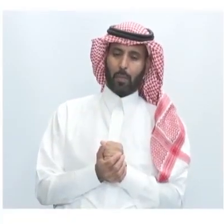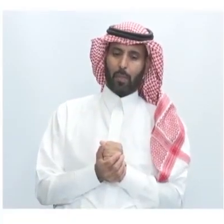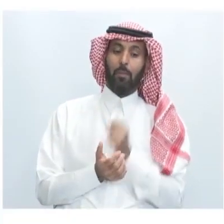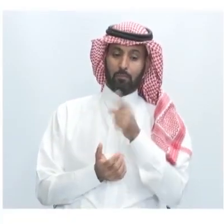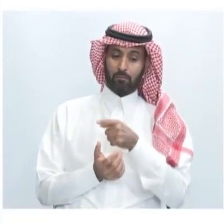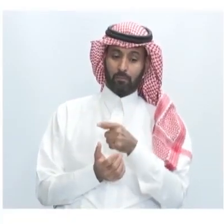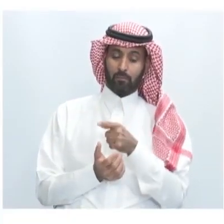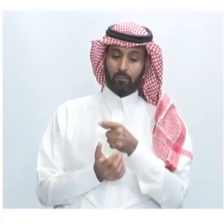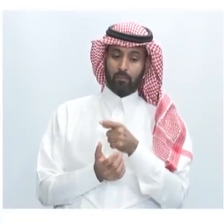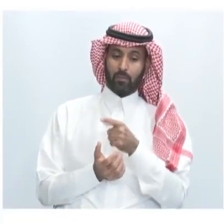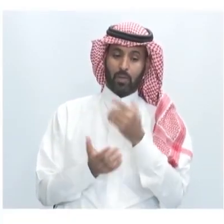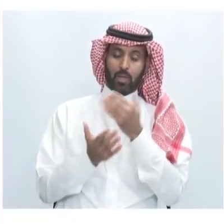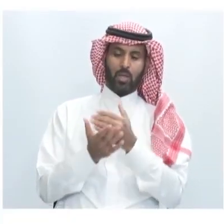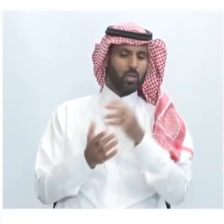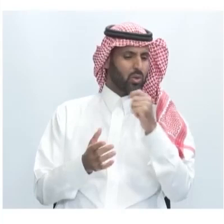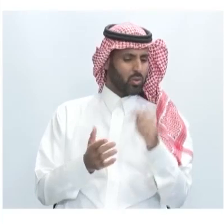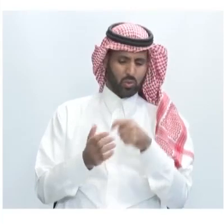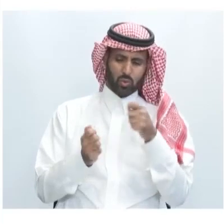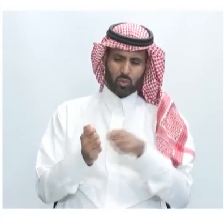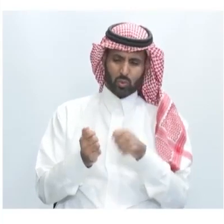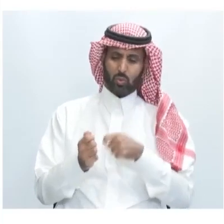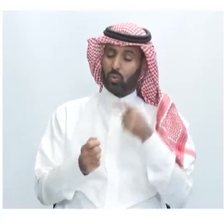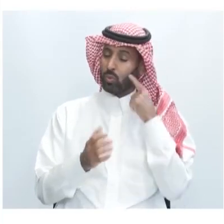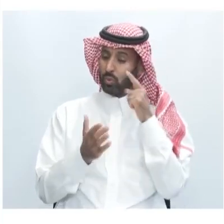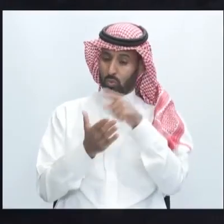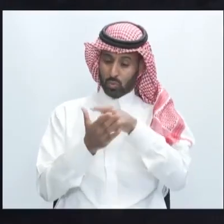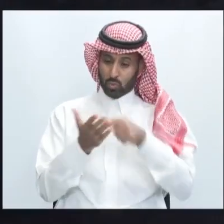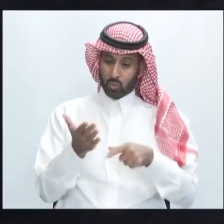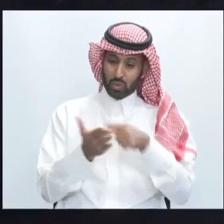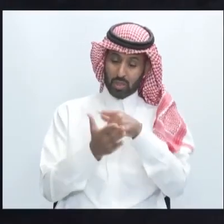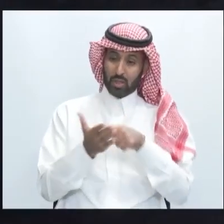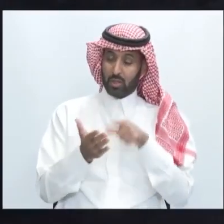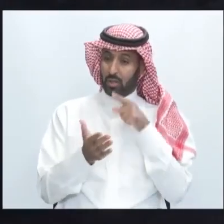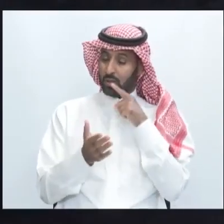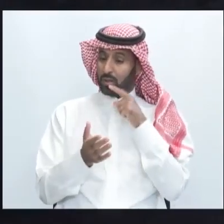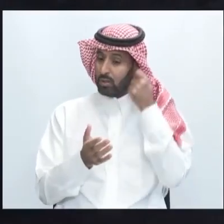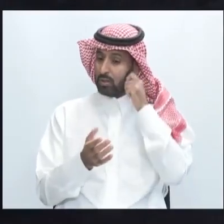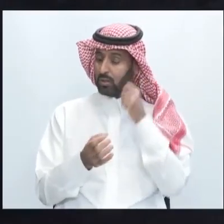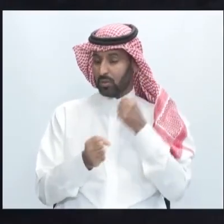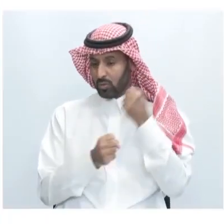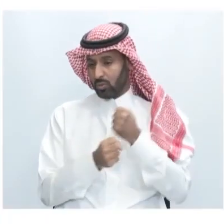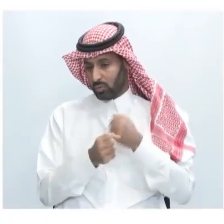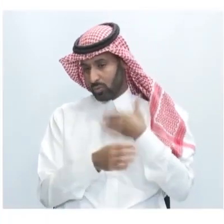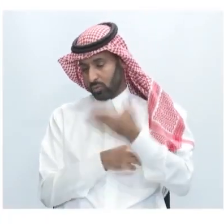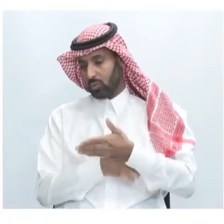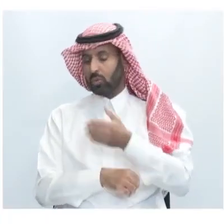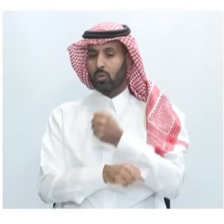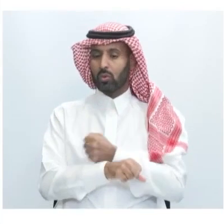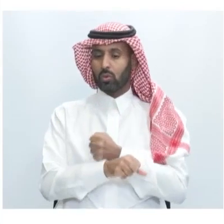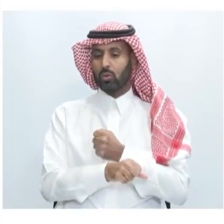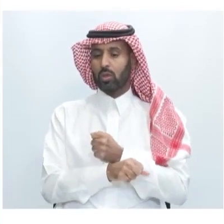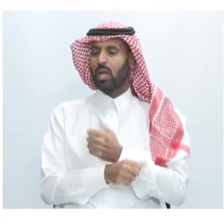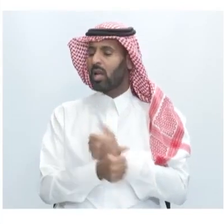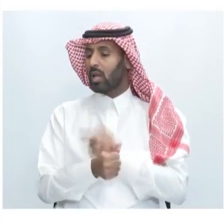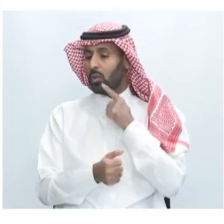Yes, a to-do list, a lot of to-do list, actually. What's her problem? So what's